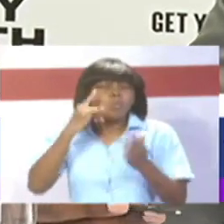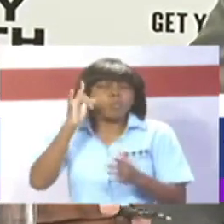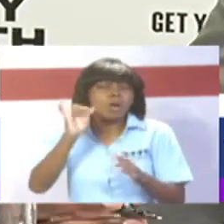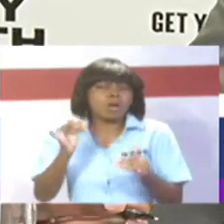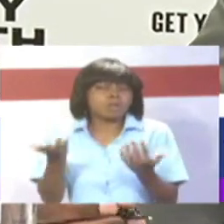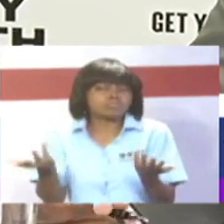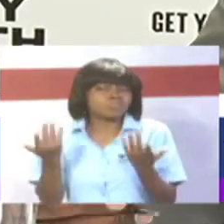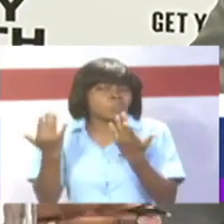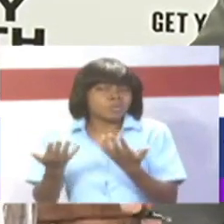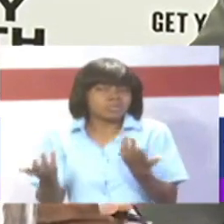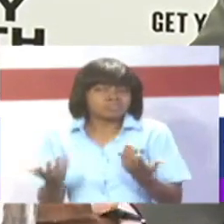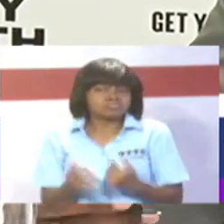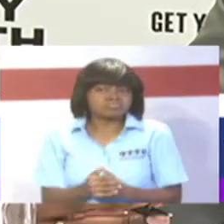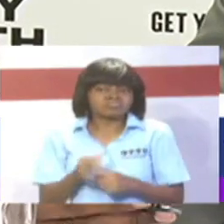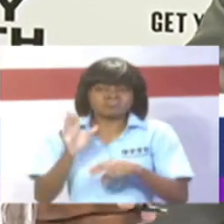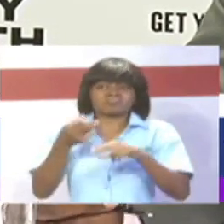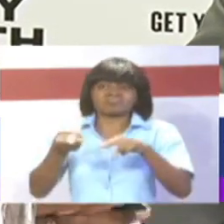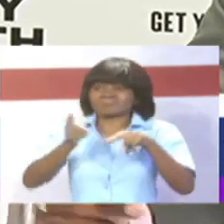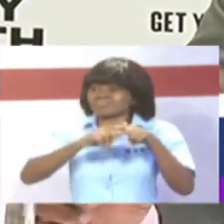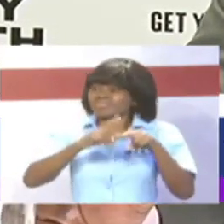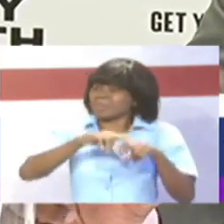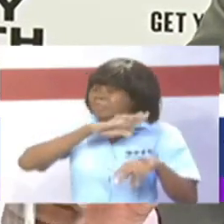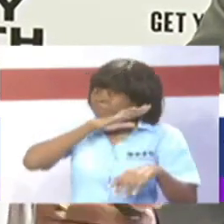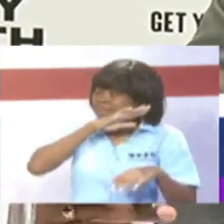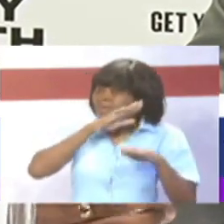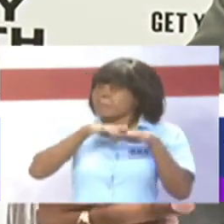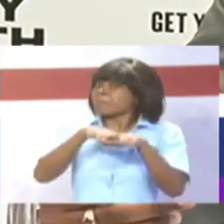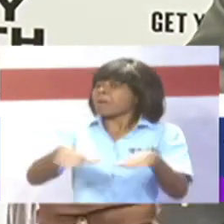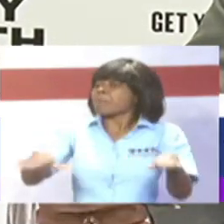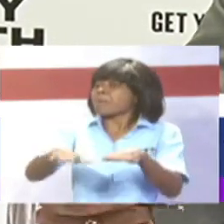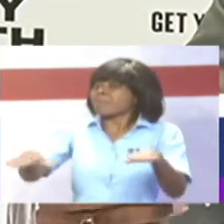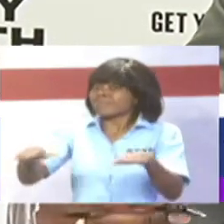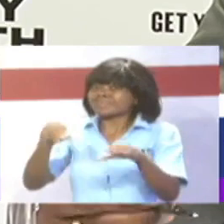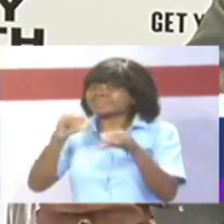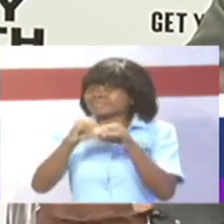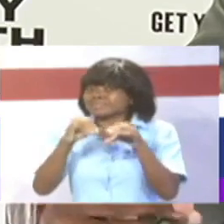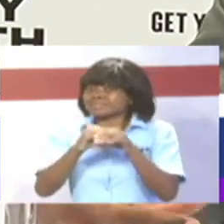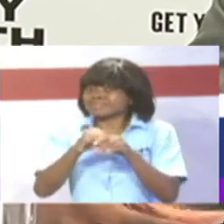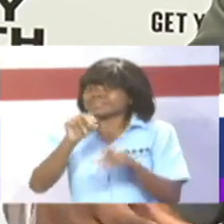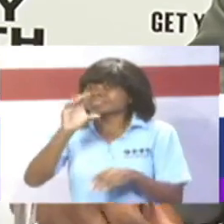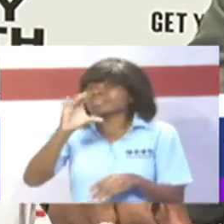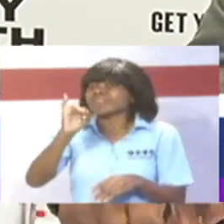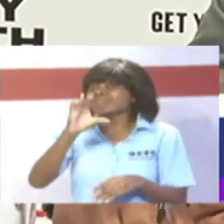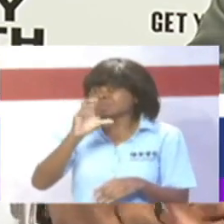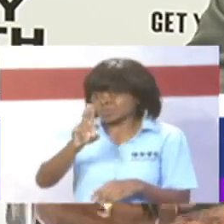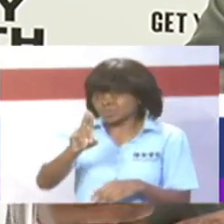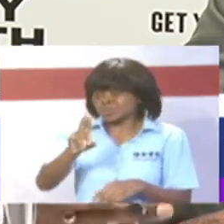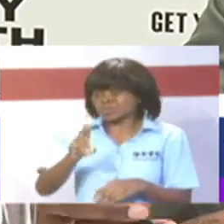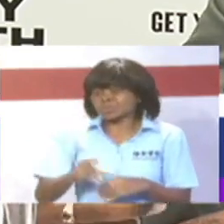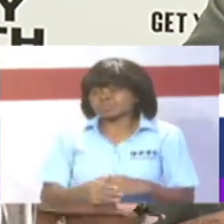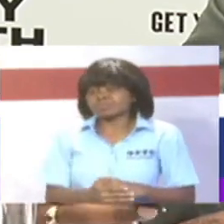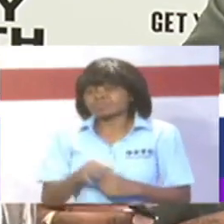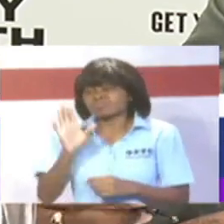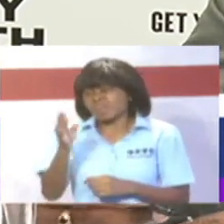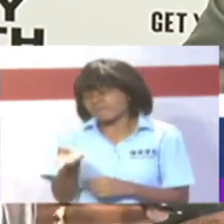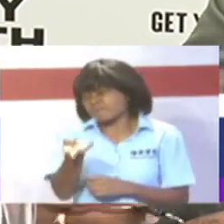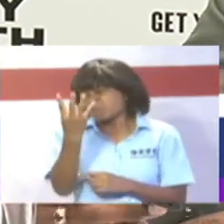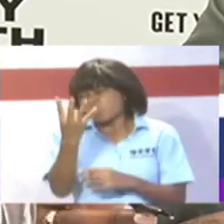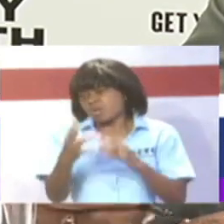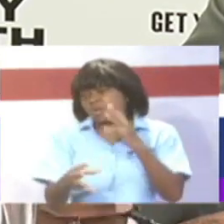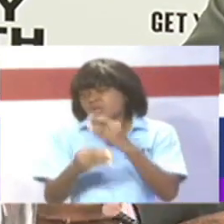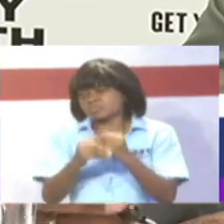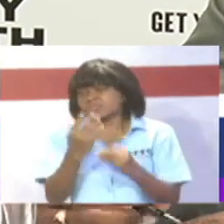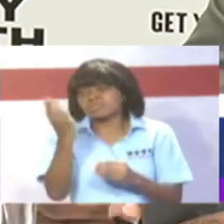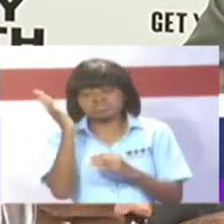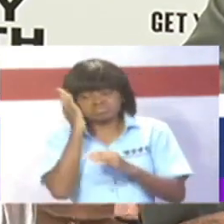the ICU segment of the parallel healthcare system. 4 additional beds have been activated, so that we